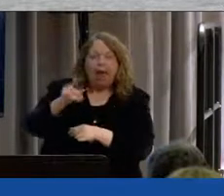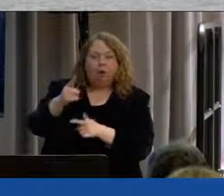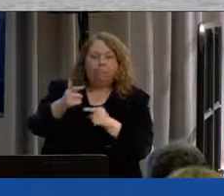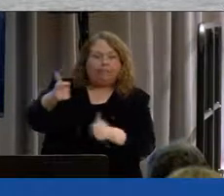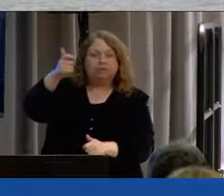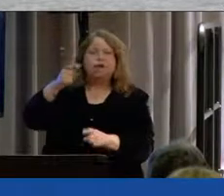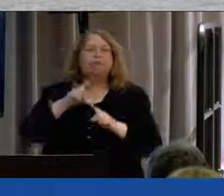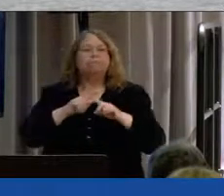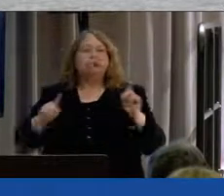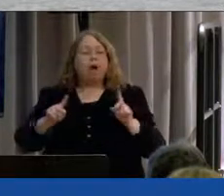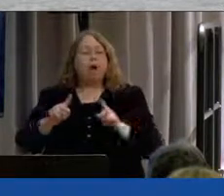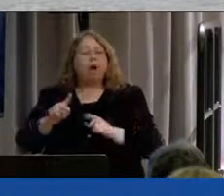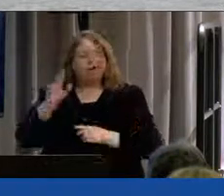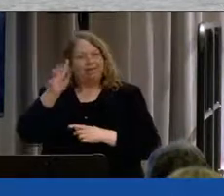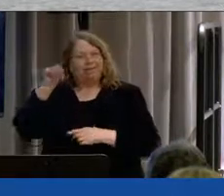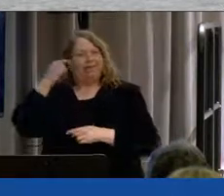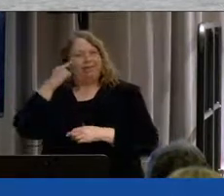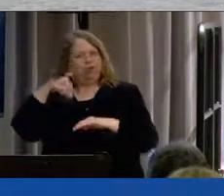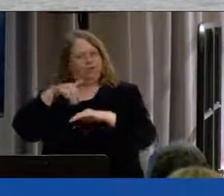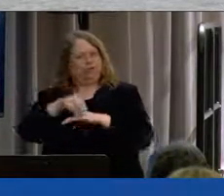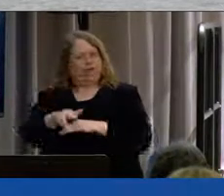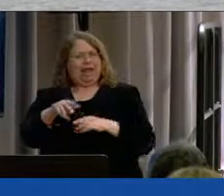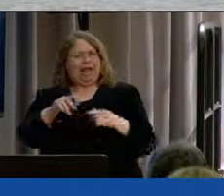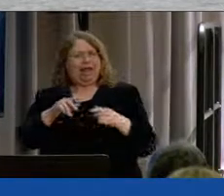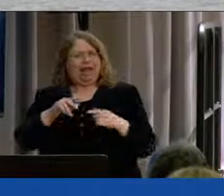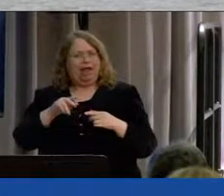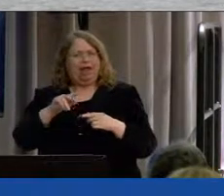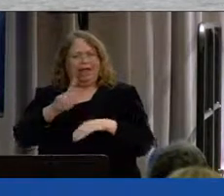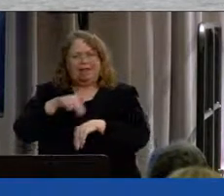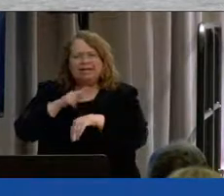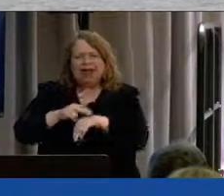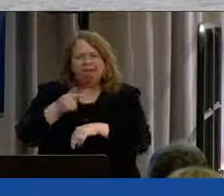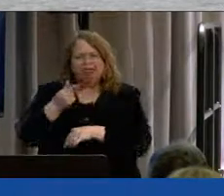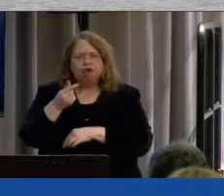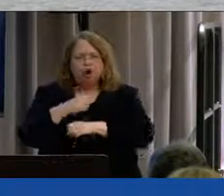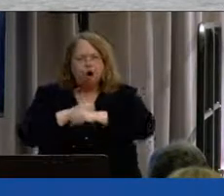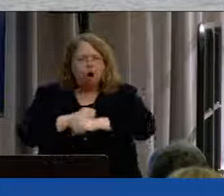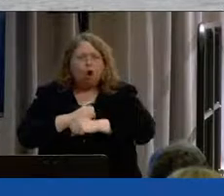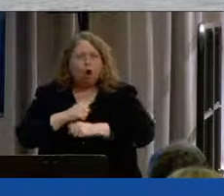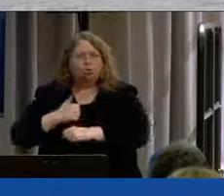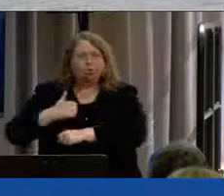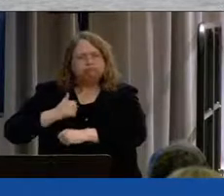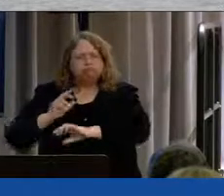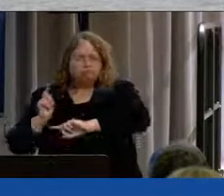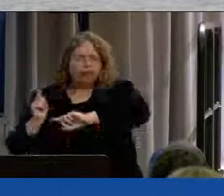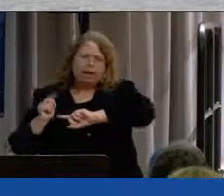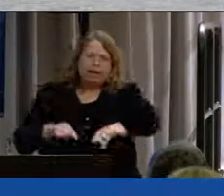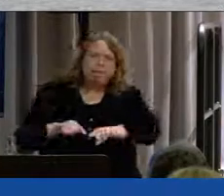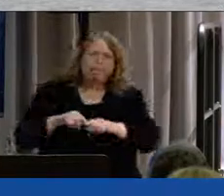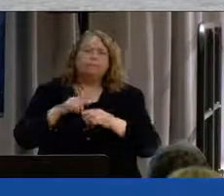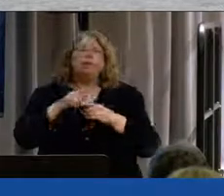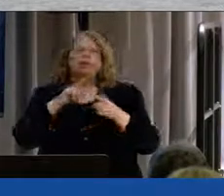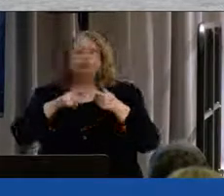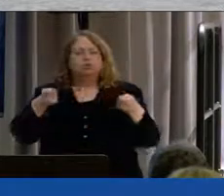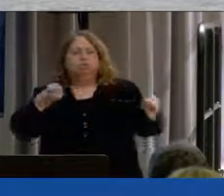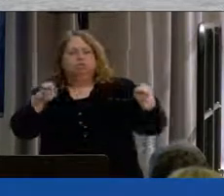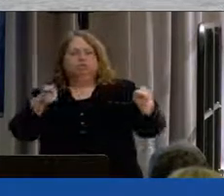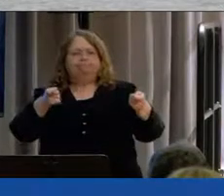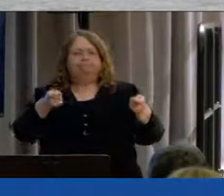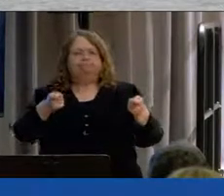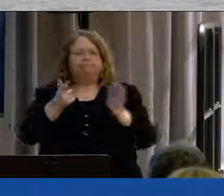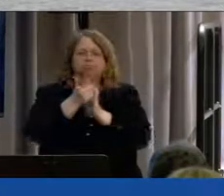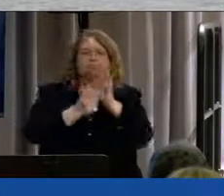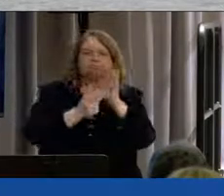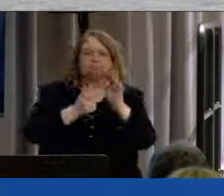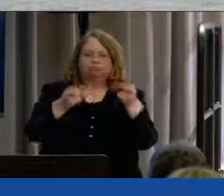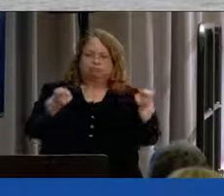the Ohio National Guard to manage and create what Governor Rhodes called law and order on